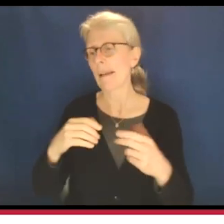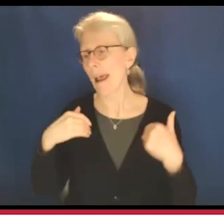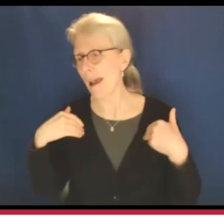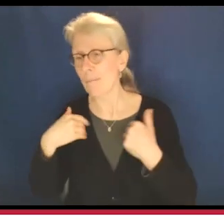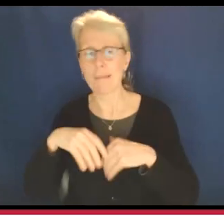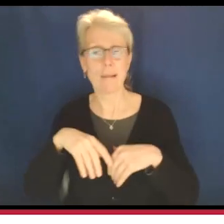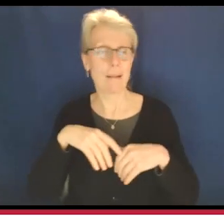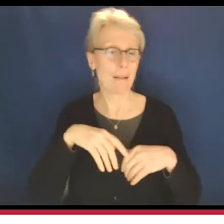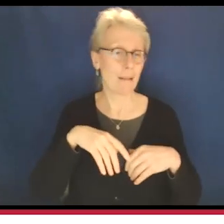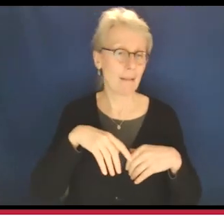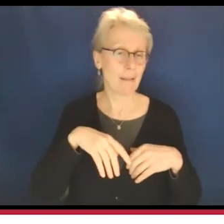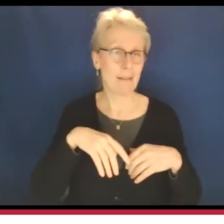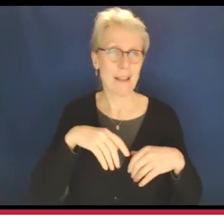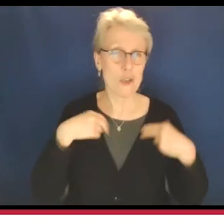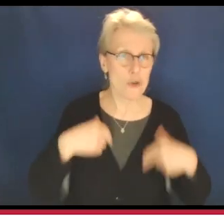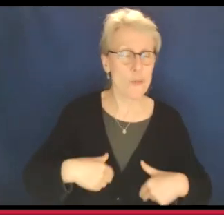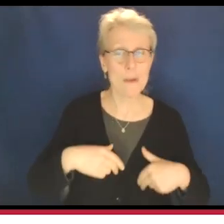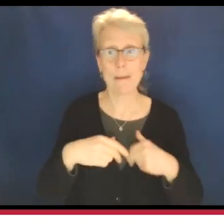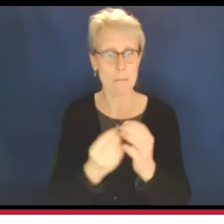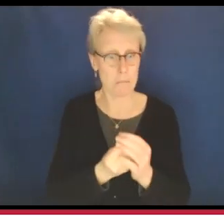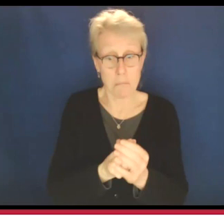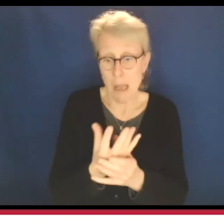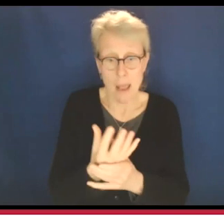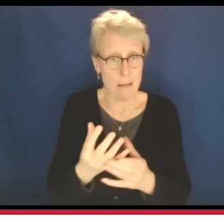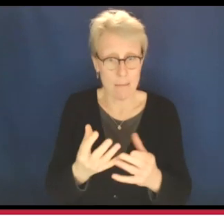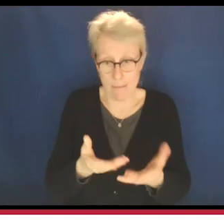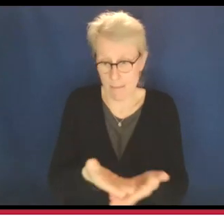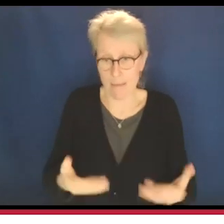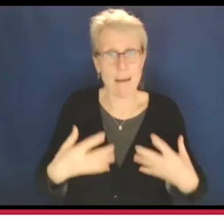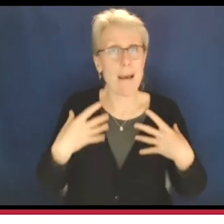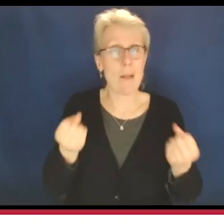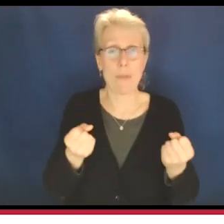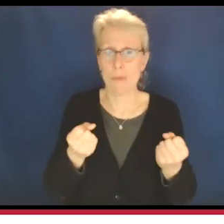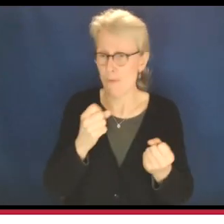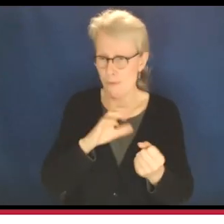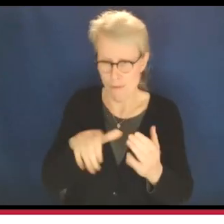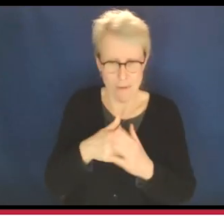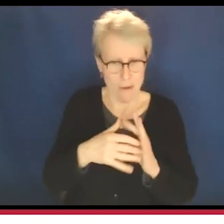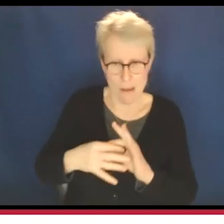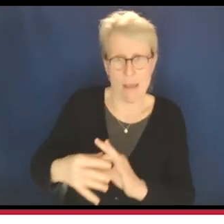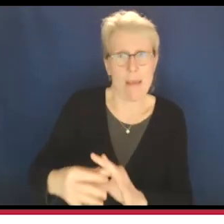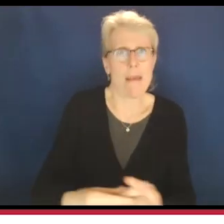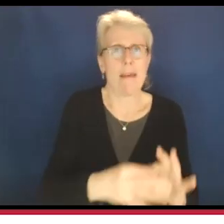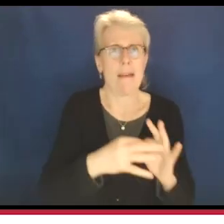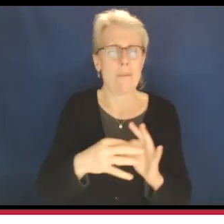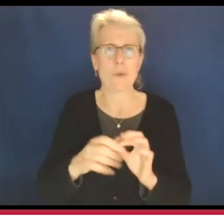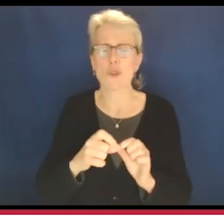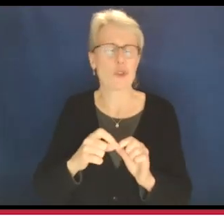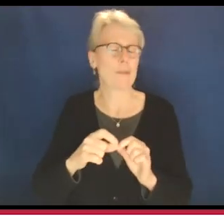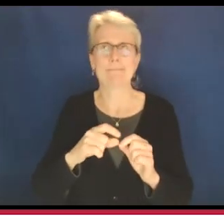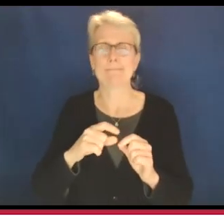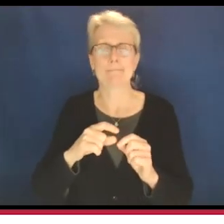human health and plant health, for that matter, issues are interconnected. But we shouldn't reflexively